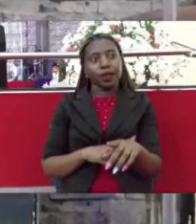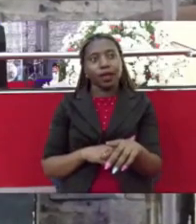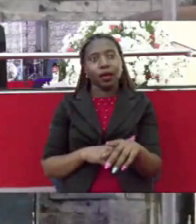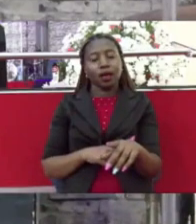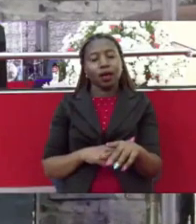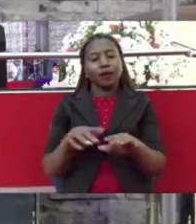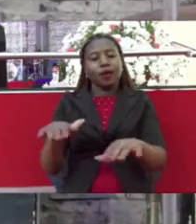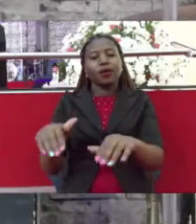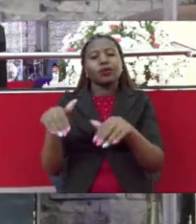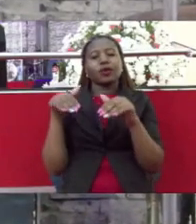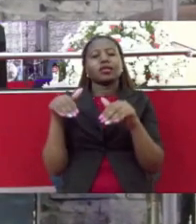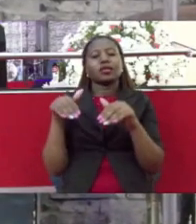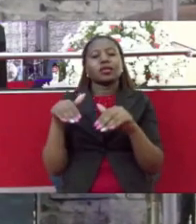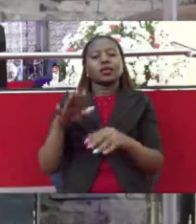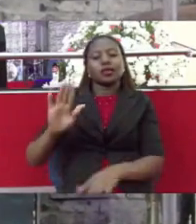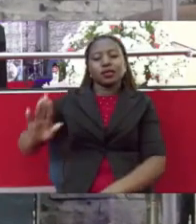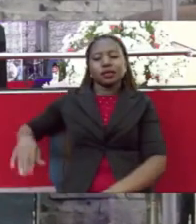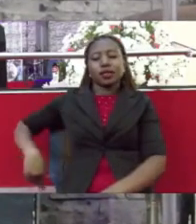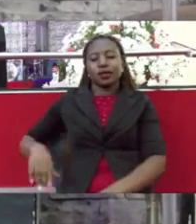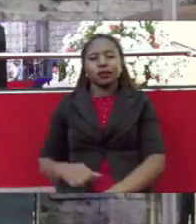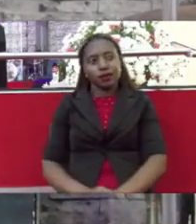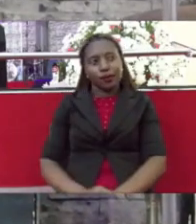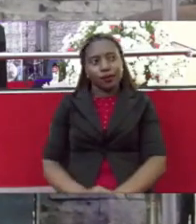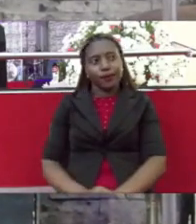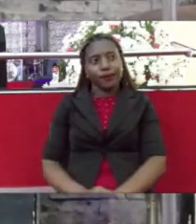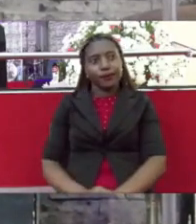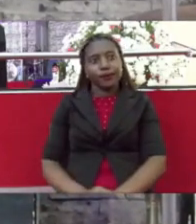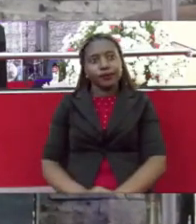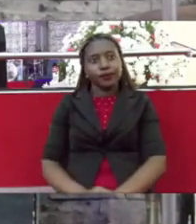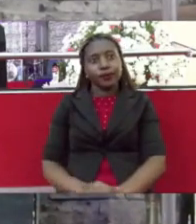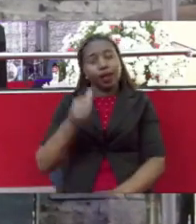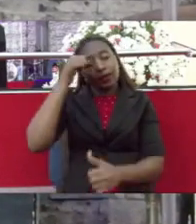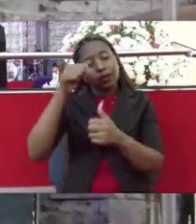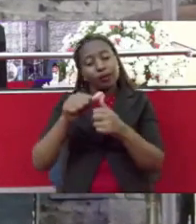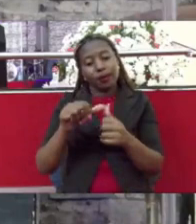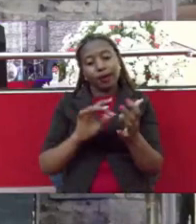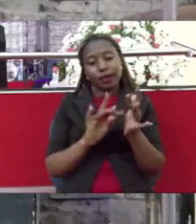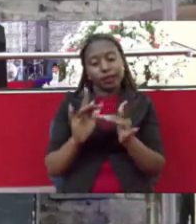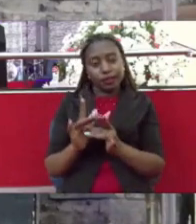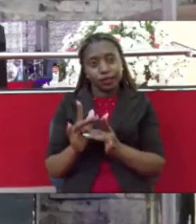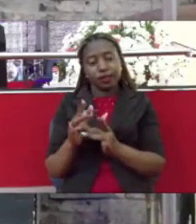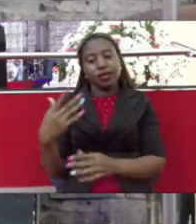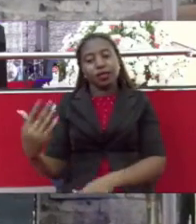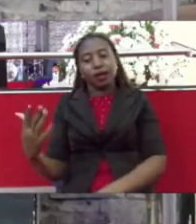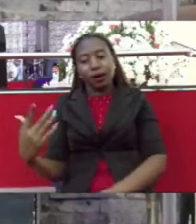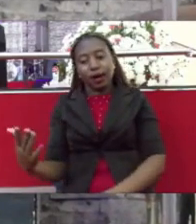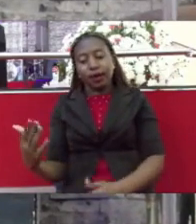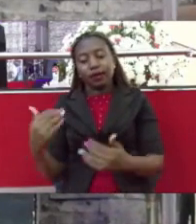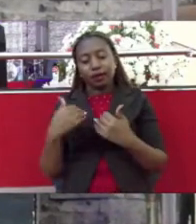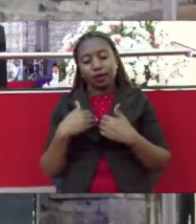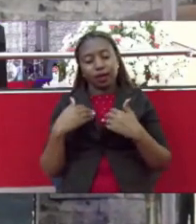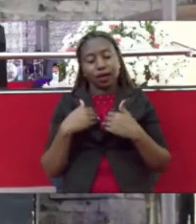too late. Ya kwamba kungojea hadi ikue umechelewa sana. Remember that Jesus holds in his hand. Kumbuka Yesu katika